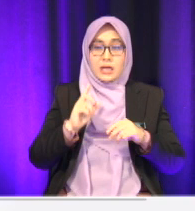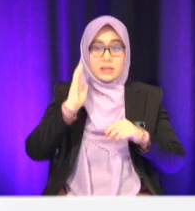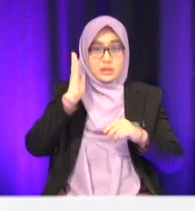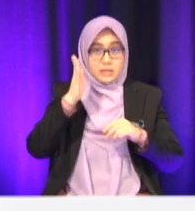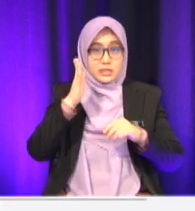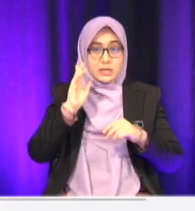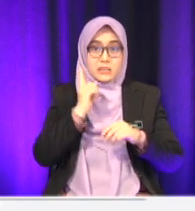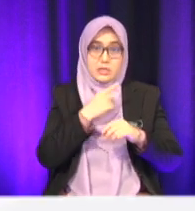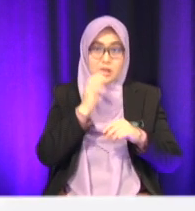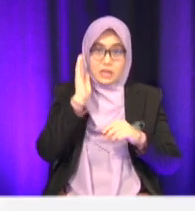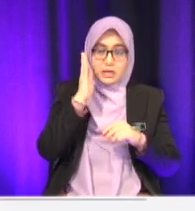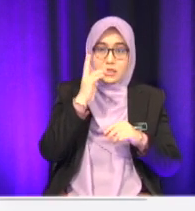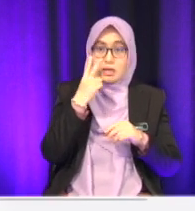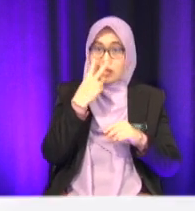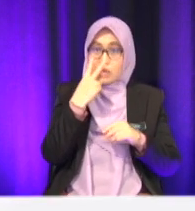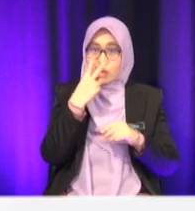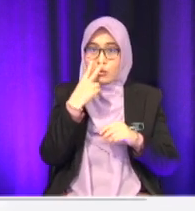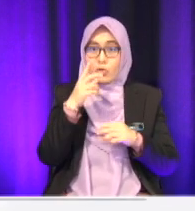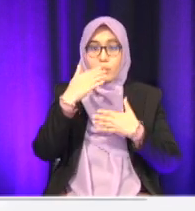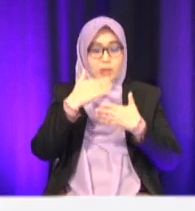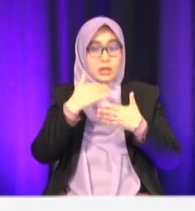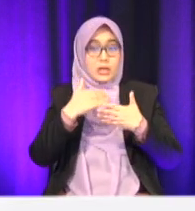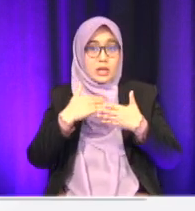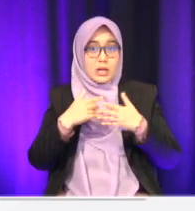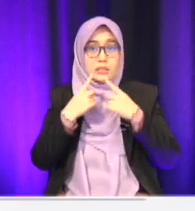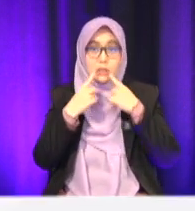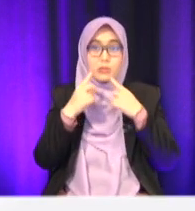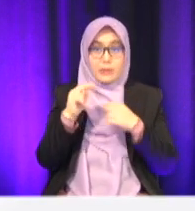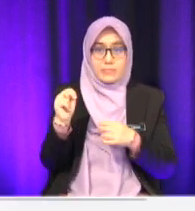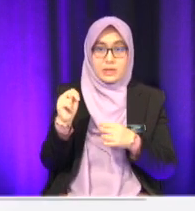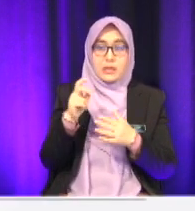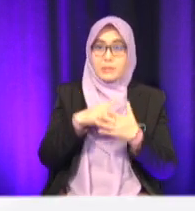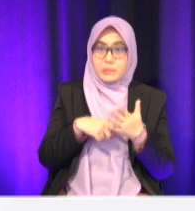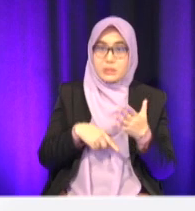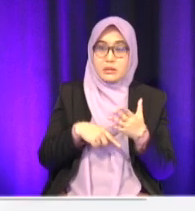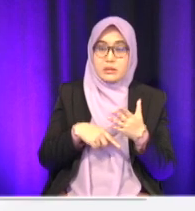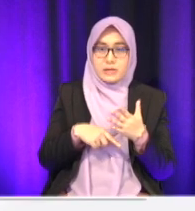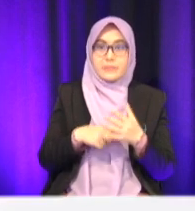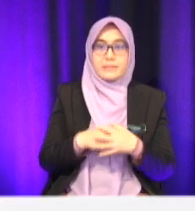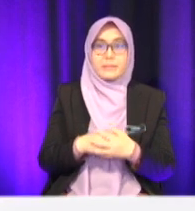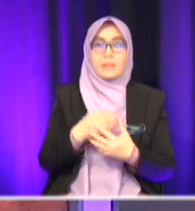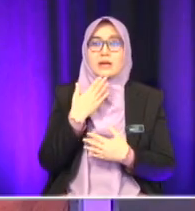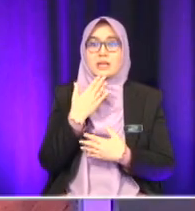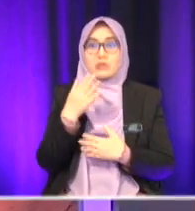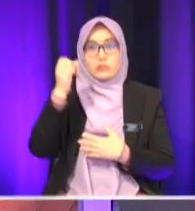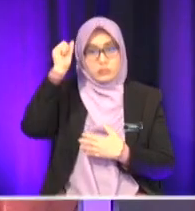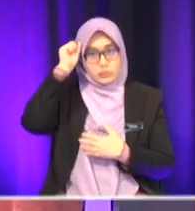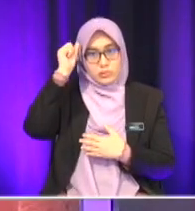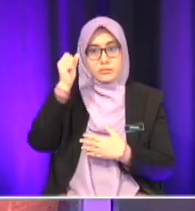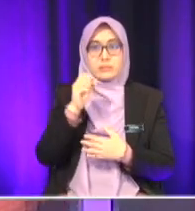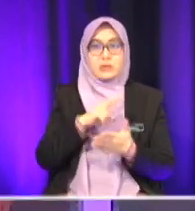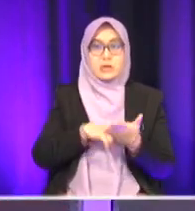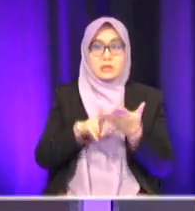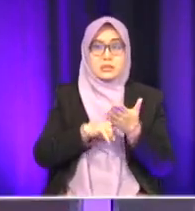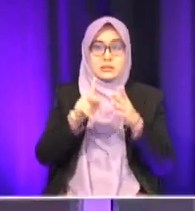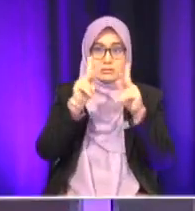this knowledge is something to be shared with the new prefects in my school. Yeah, thank you, Sean. So this paragraph is talking